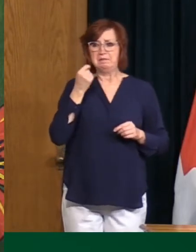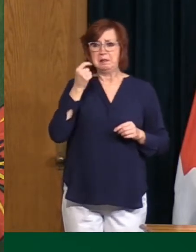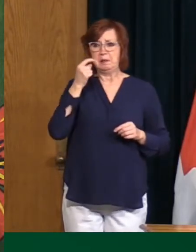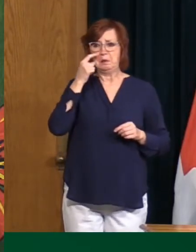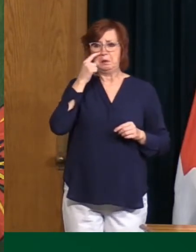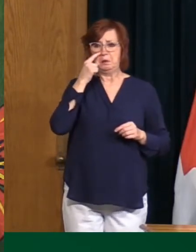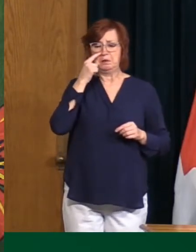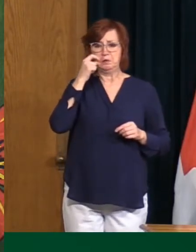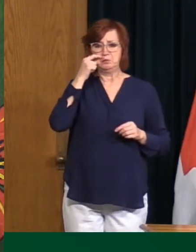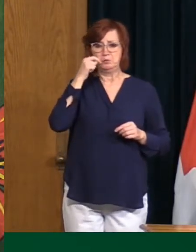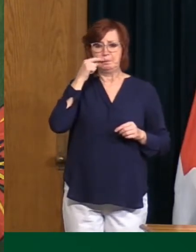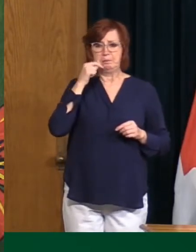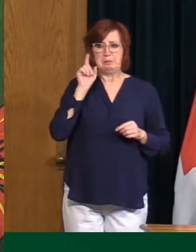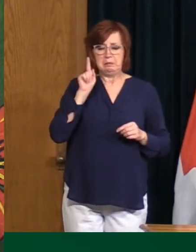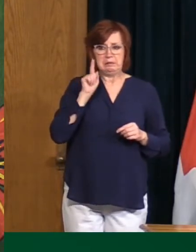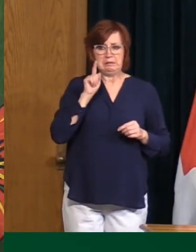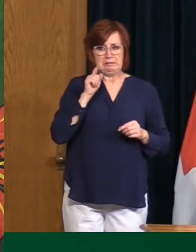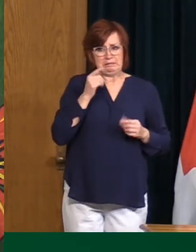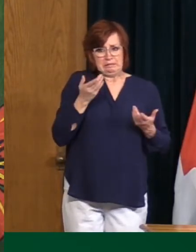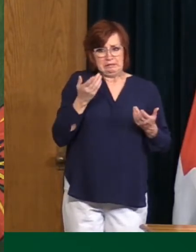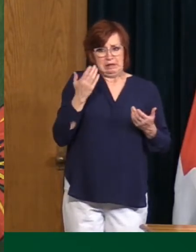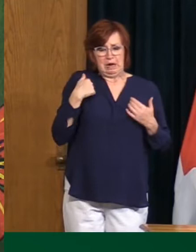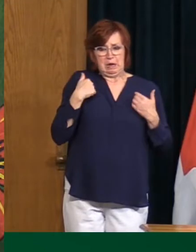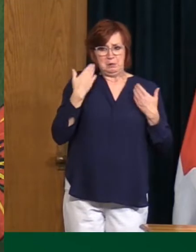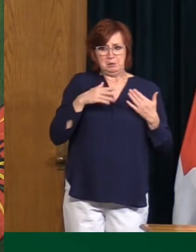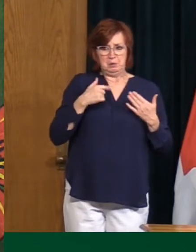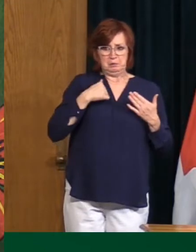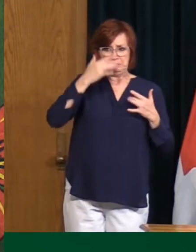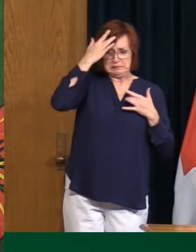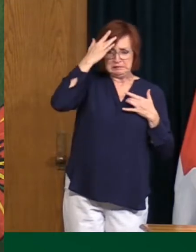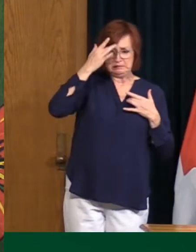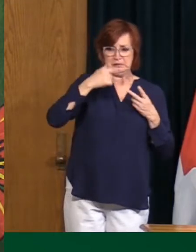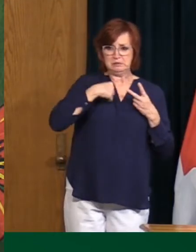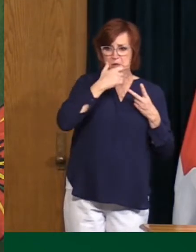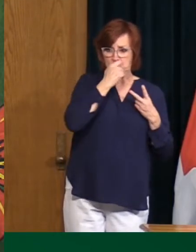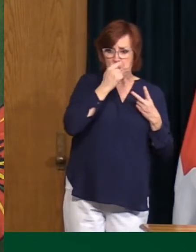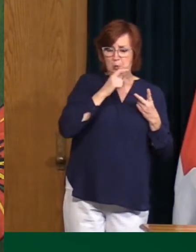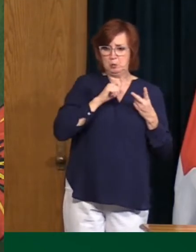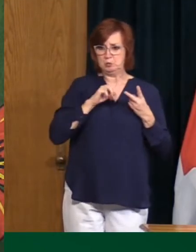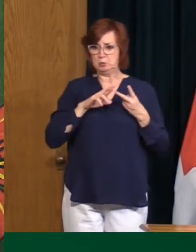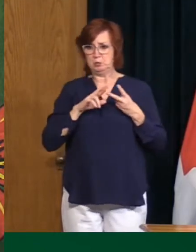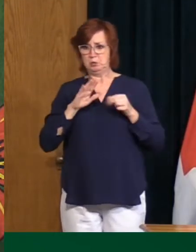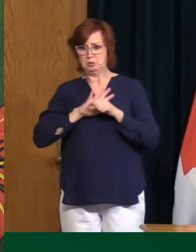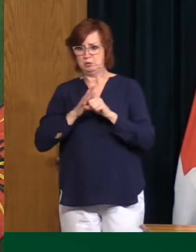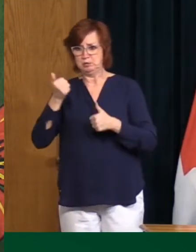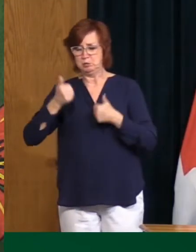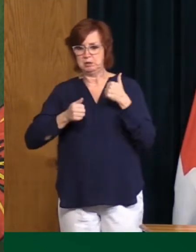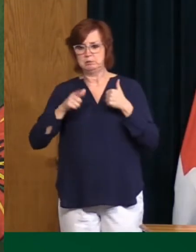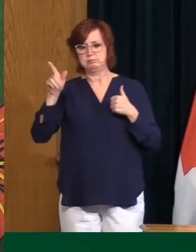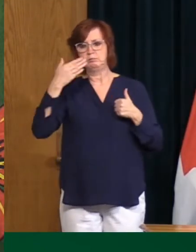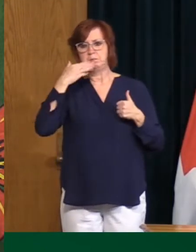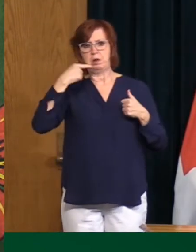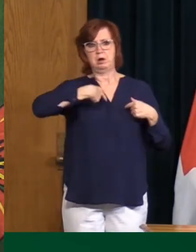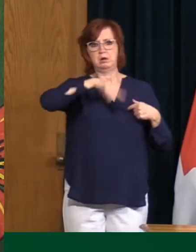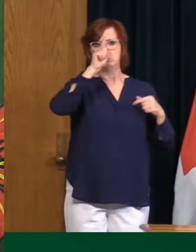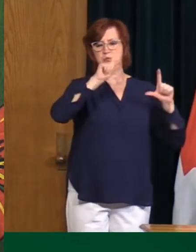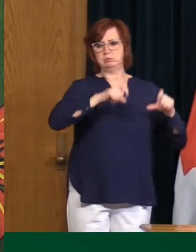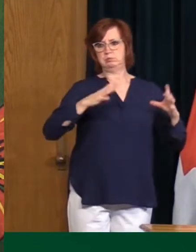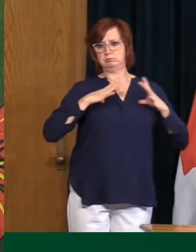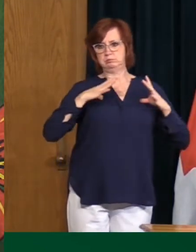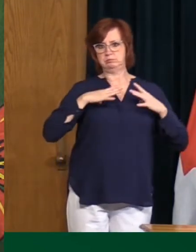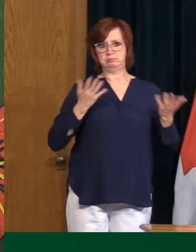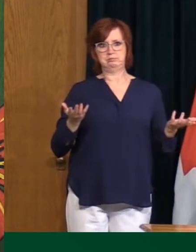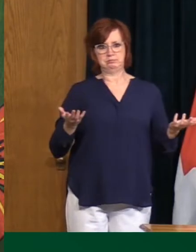there to be significantly expanded numbers over the next weeks and months of continuing to test people across